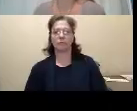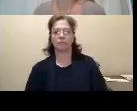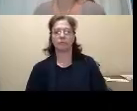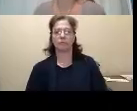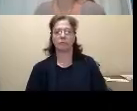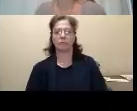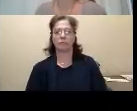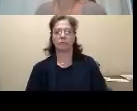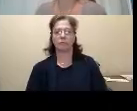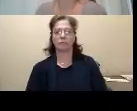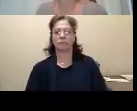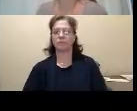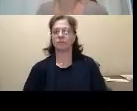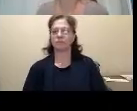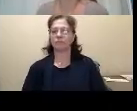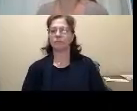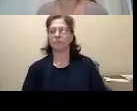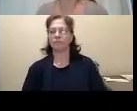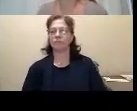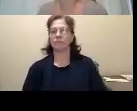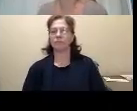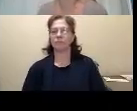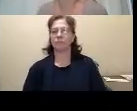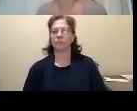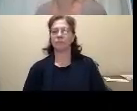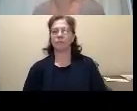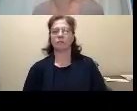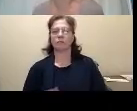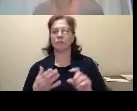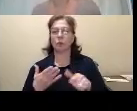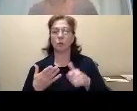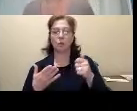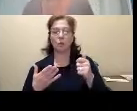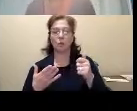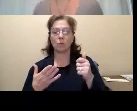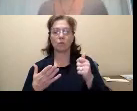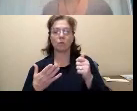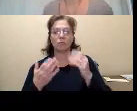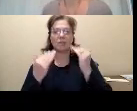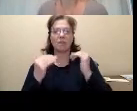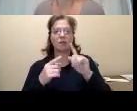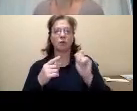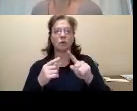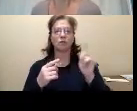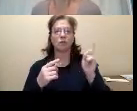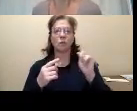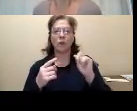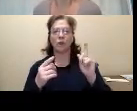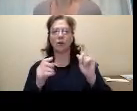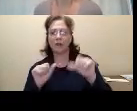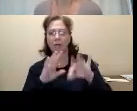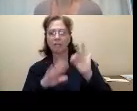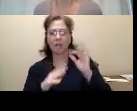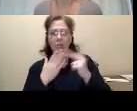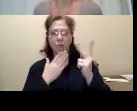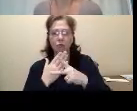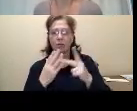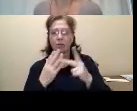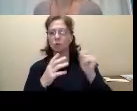primary care to speak with their patients to begin this program, and where can those be obtained? That's a great question.